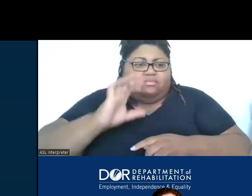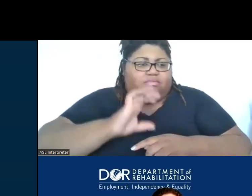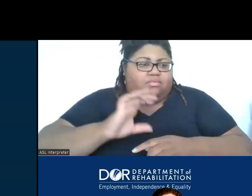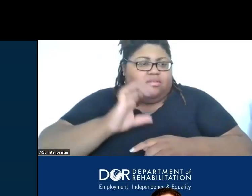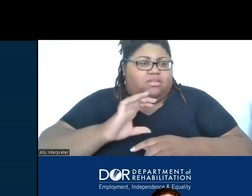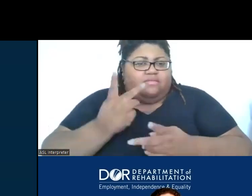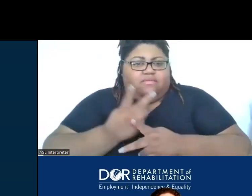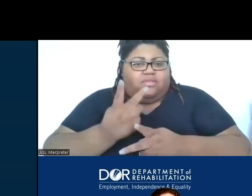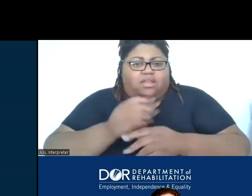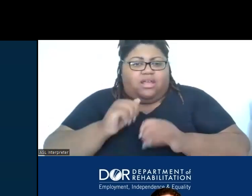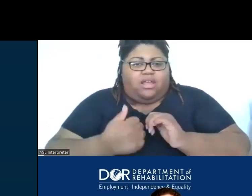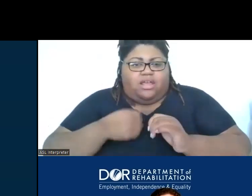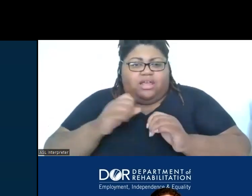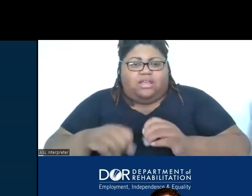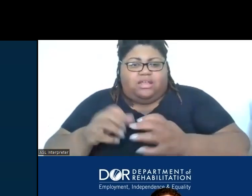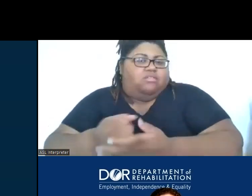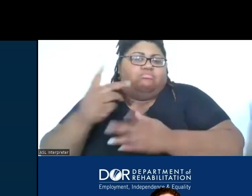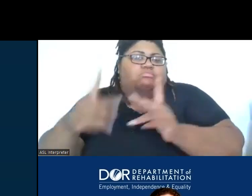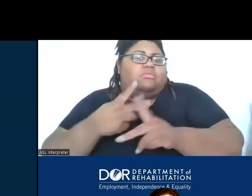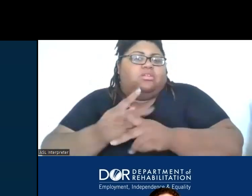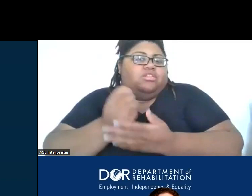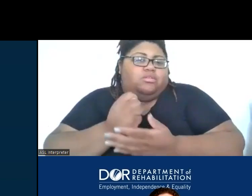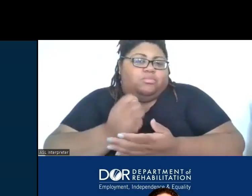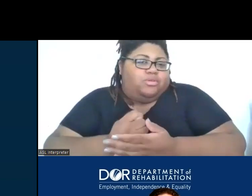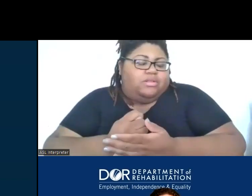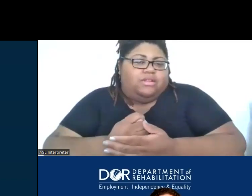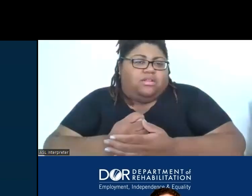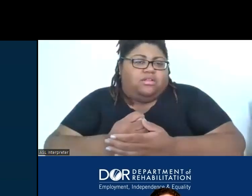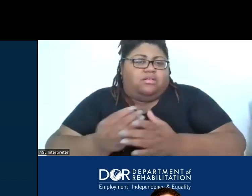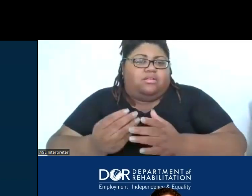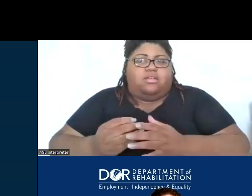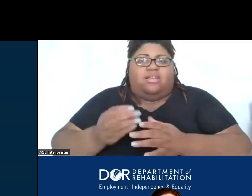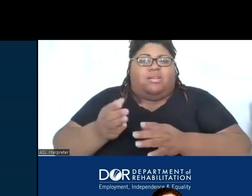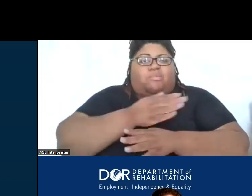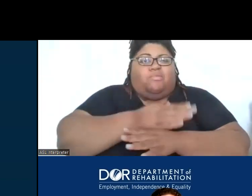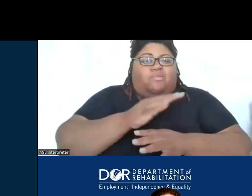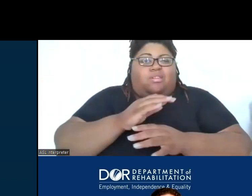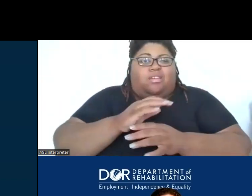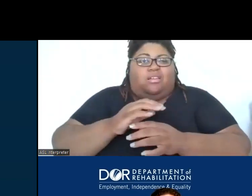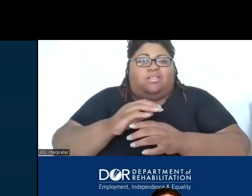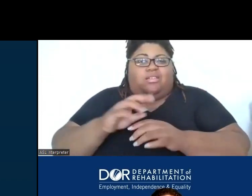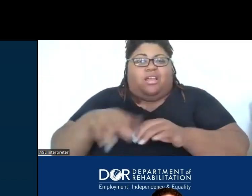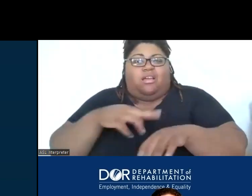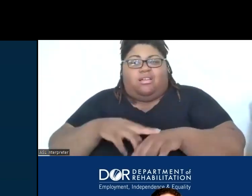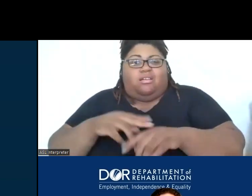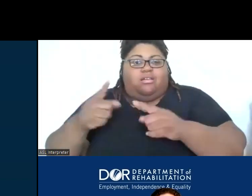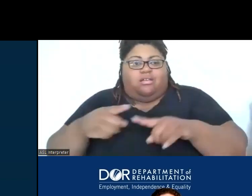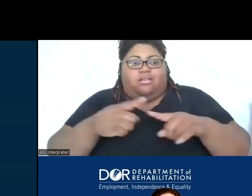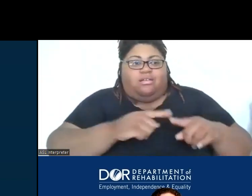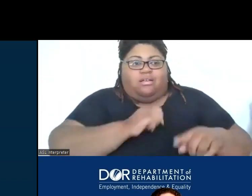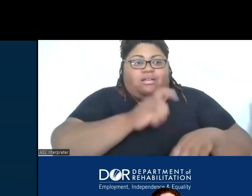It was in July. It was before these therapeutics were very common, but I was, lucky because of the work I do and everything to know about